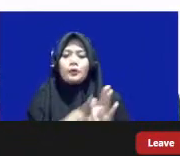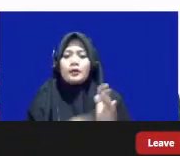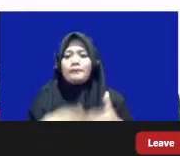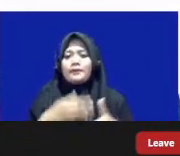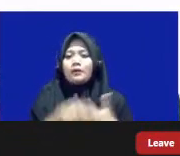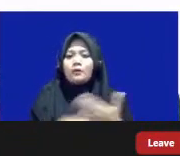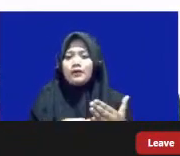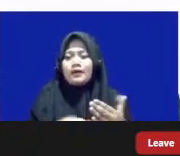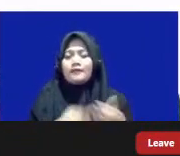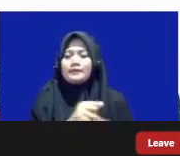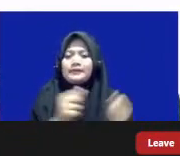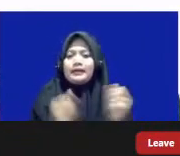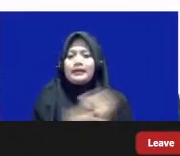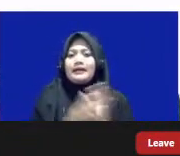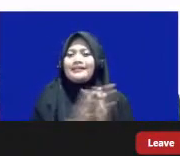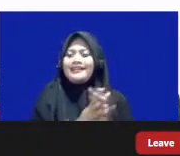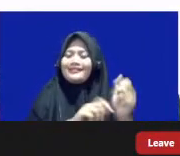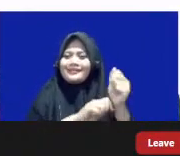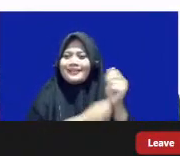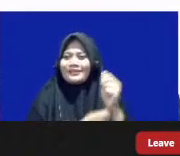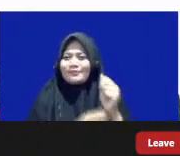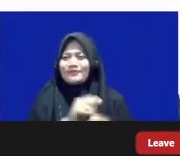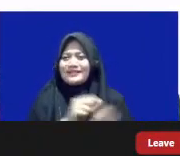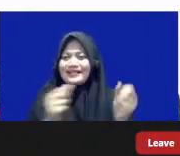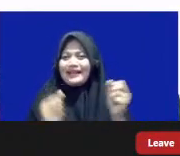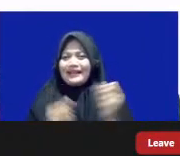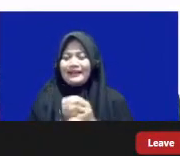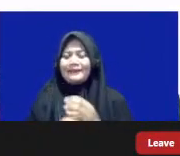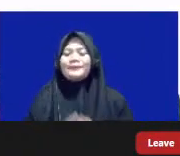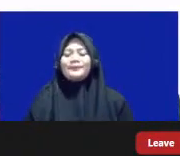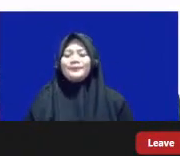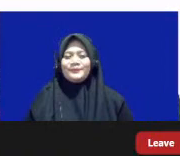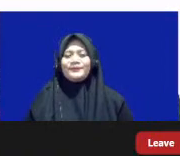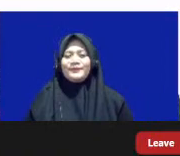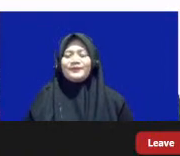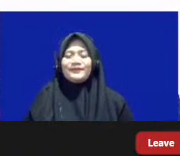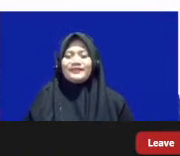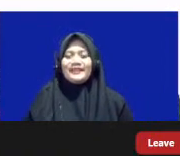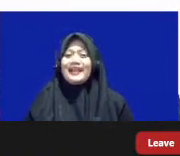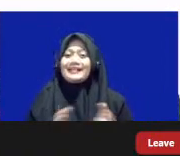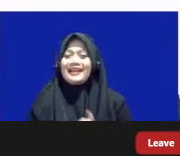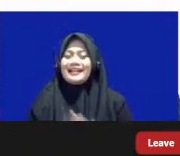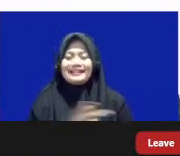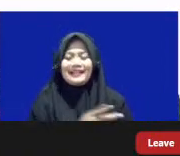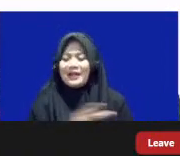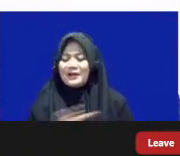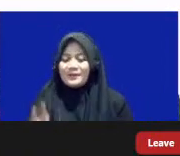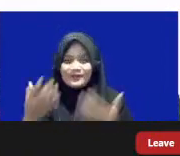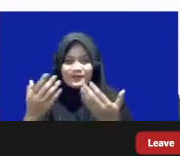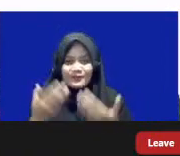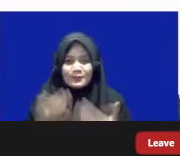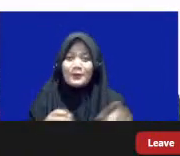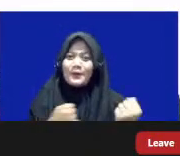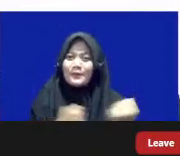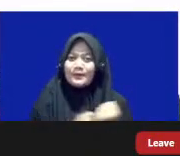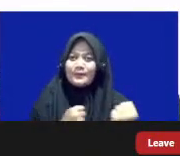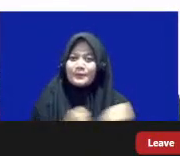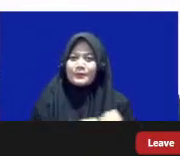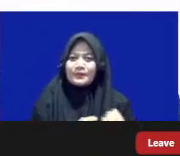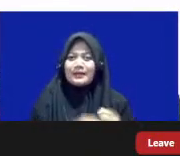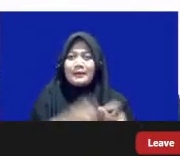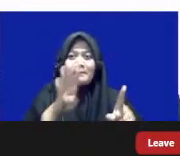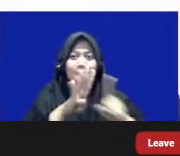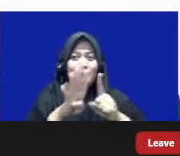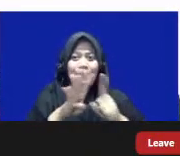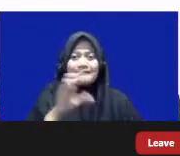2019, WFP for the first time supported 4,000 beneficiaries in the flood-prone areas with an advanced cash package at